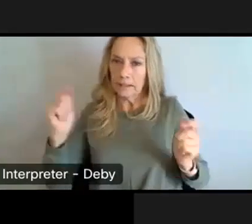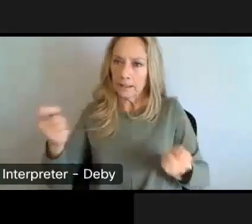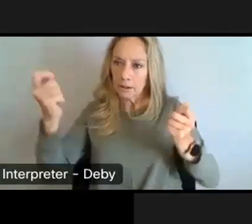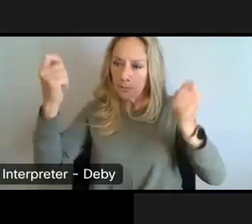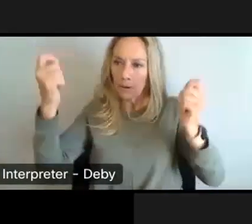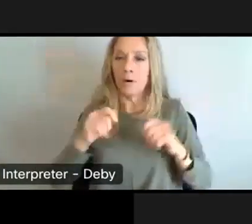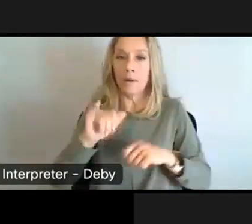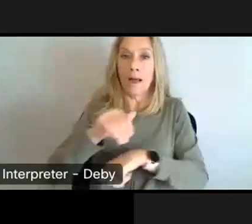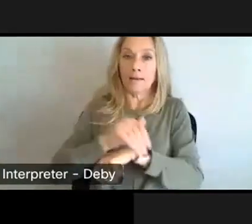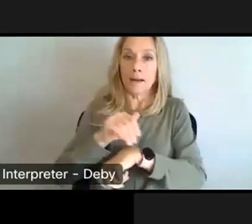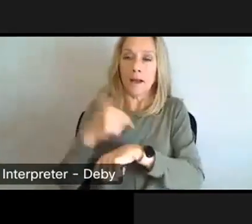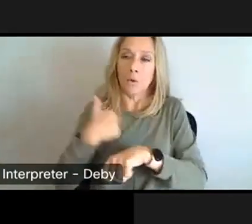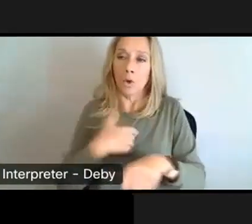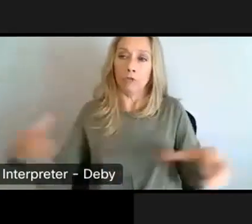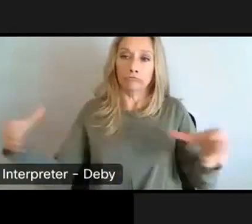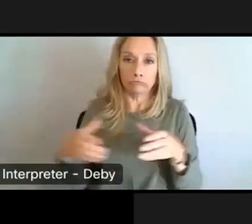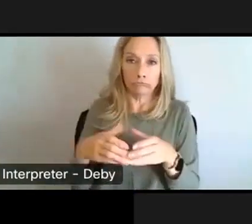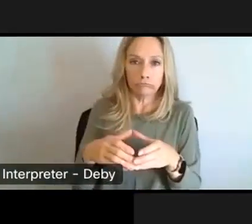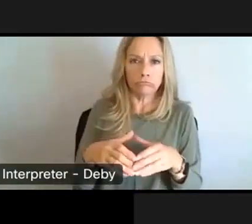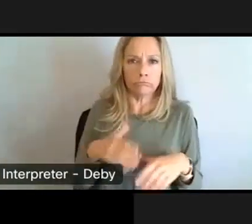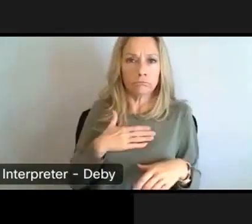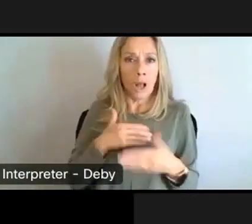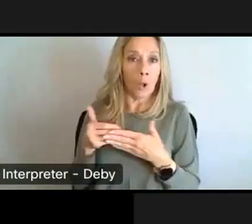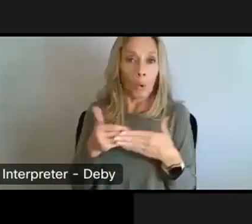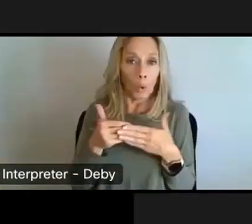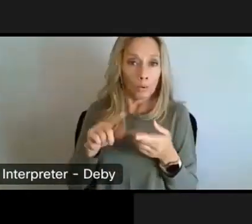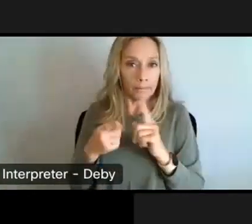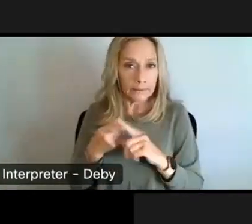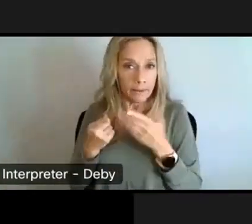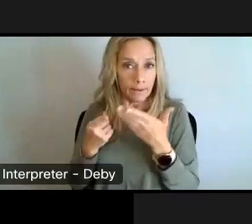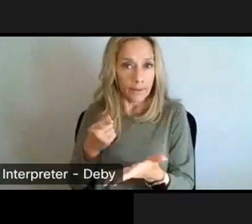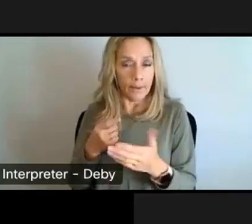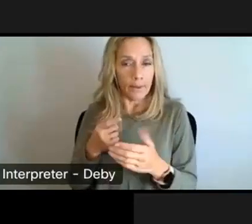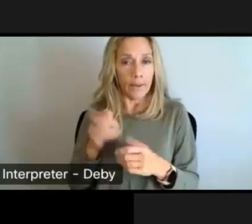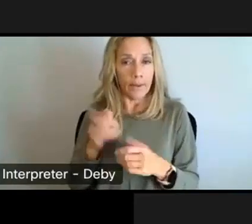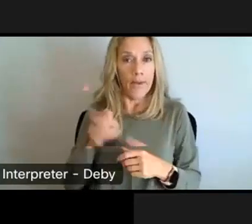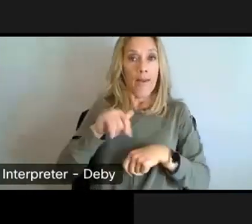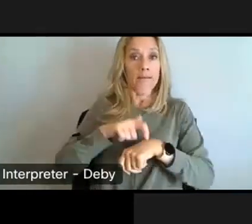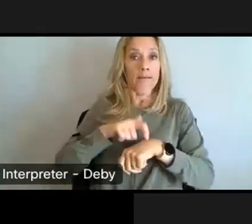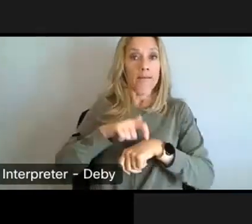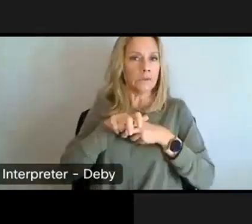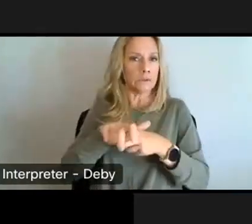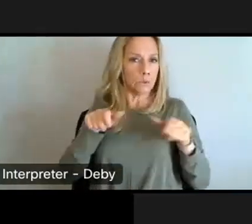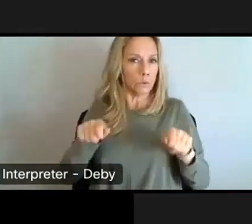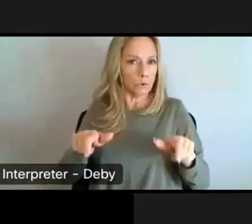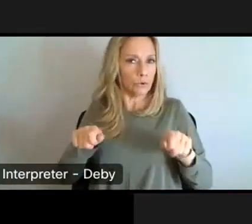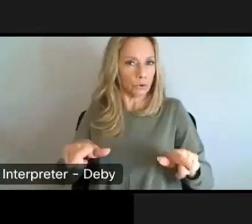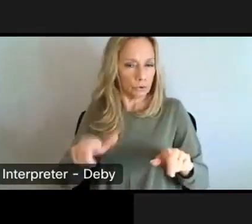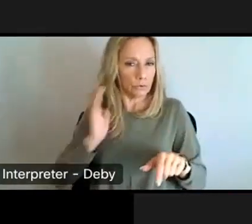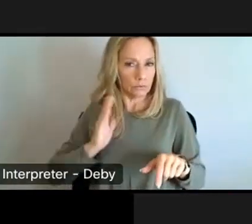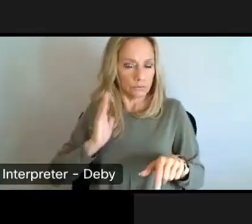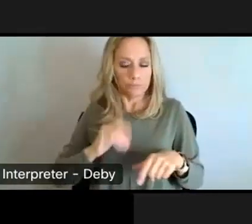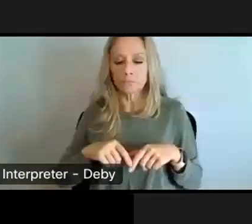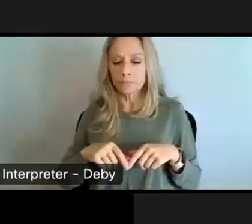together, and a lot of my close friends were there. And at the time I was still in a wheelchair, and I was still kind